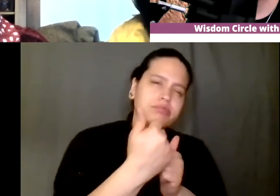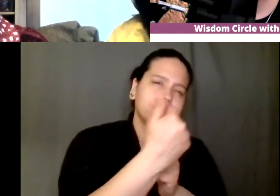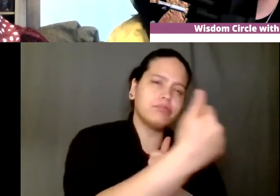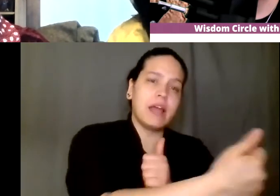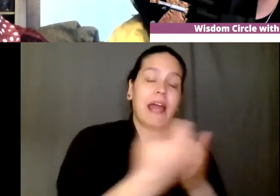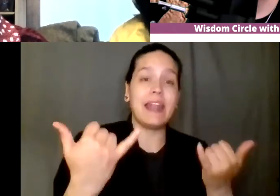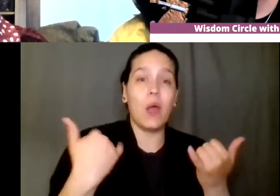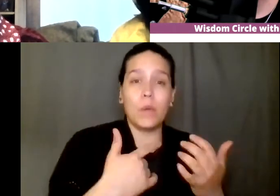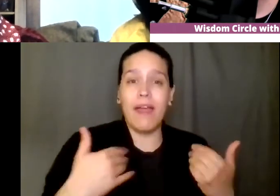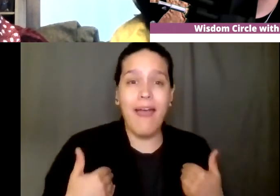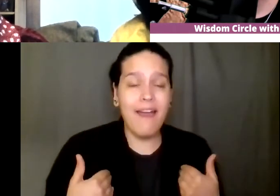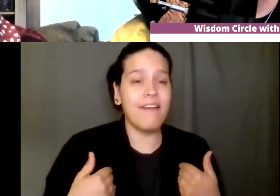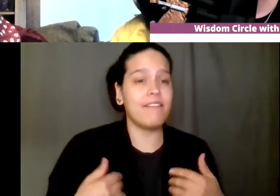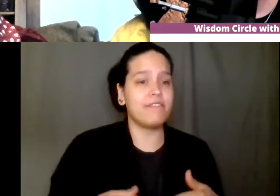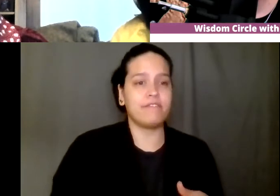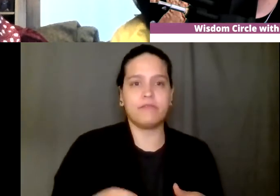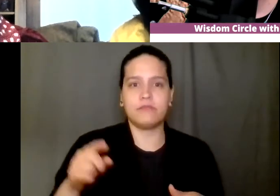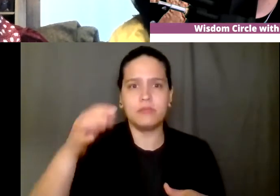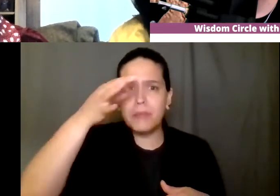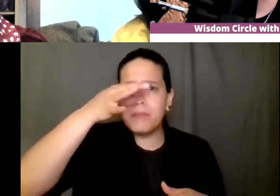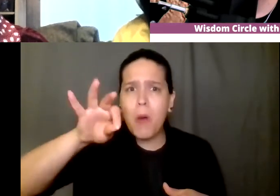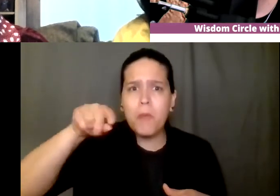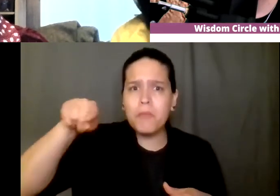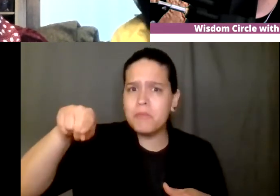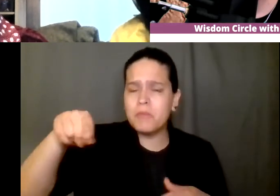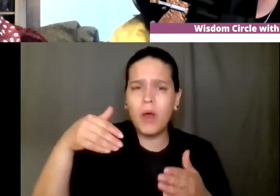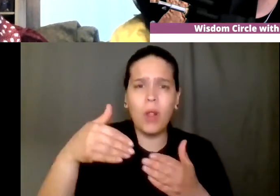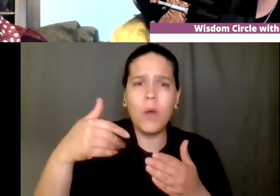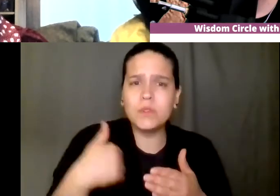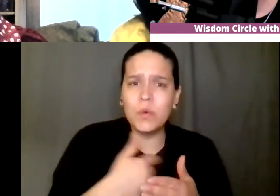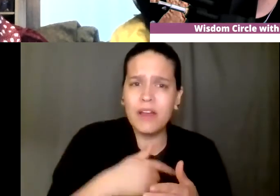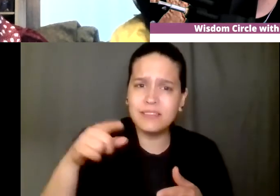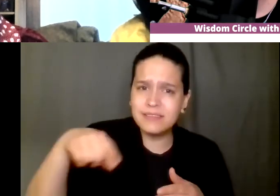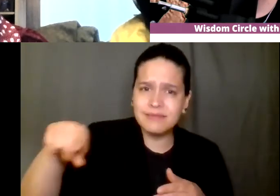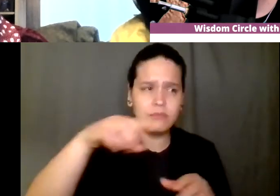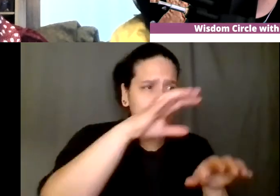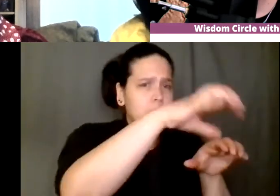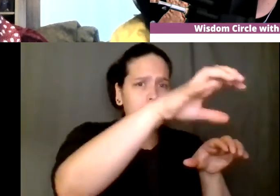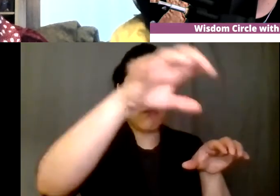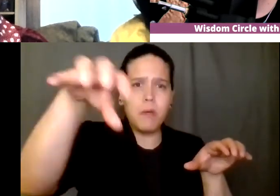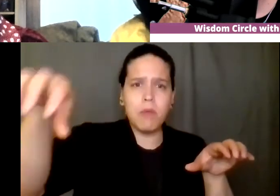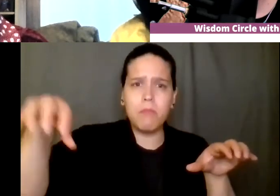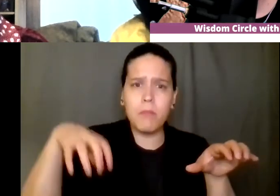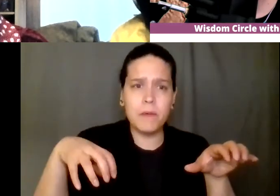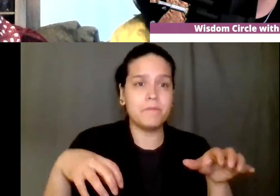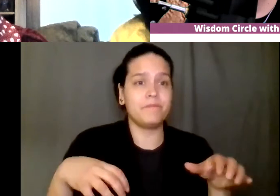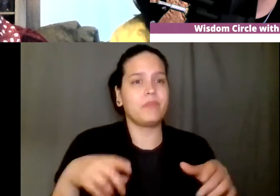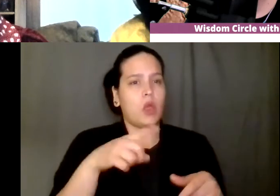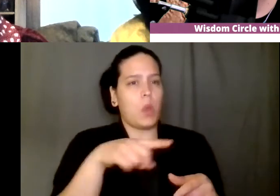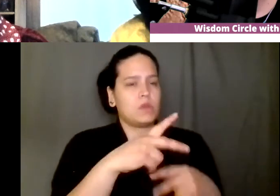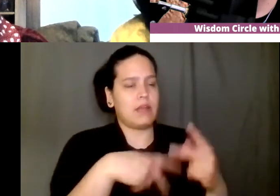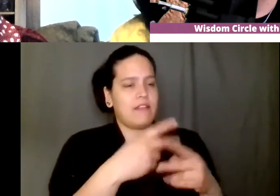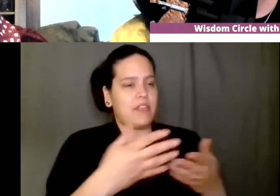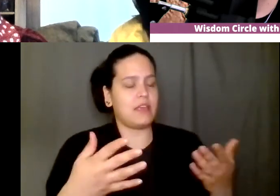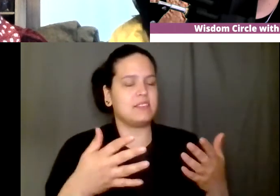lows just within a few miles from us. So those kind of things she thinks has